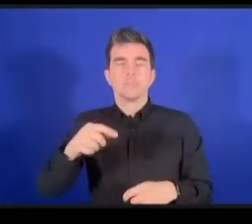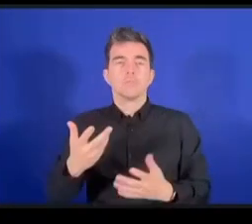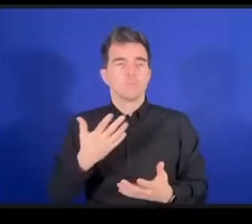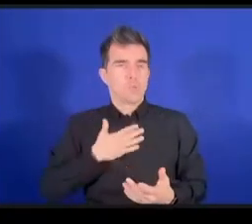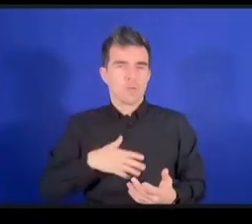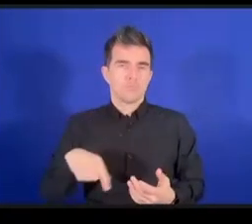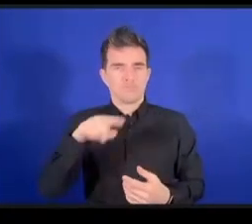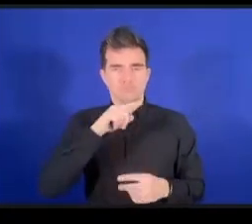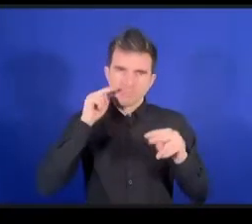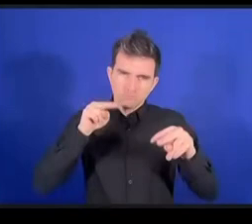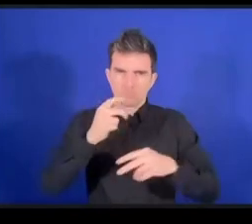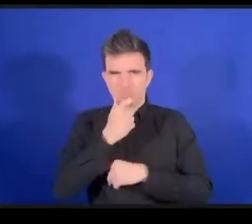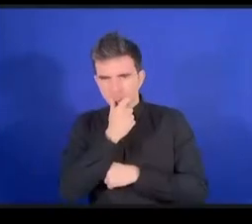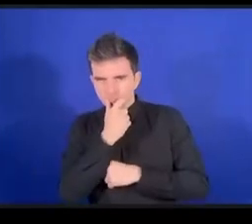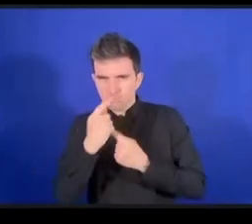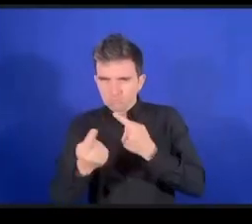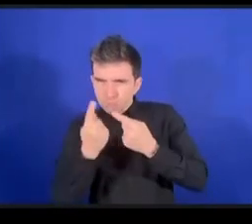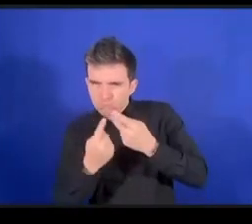that the internet is developing